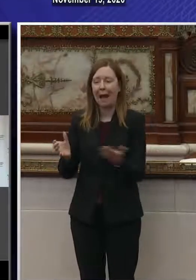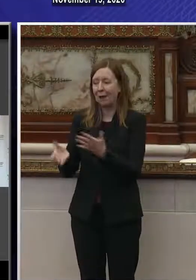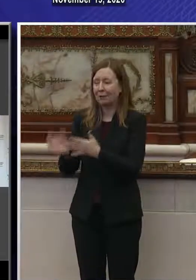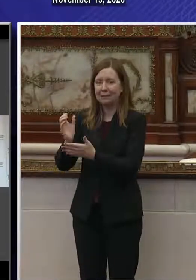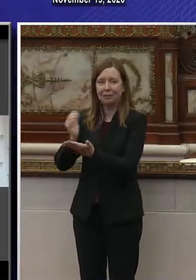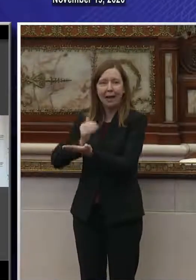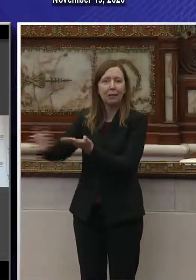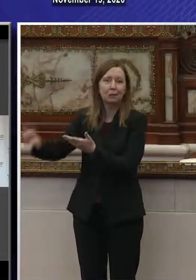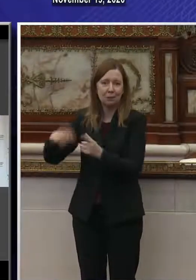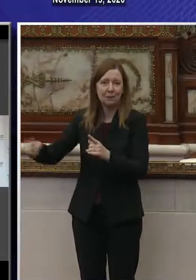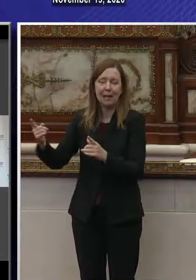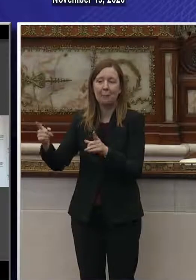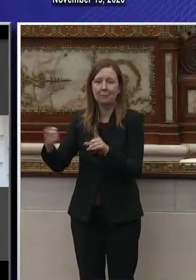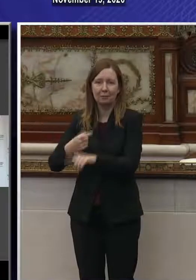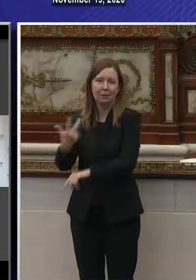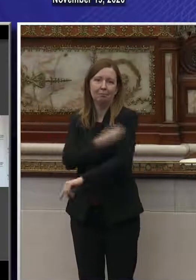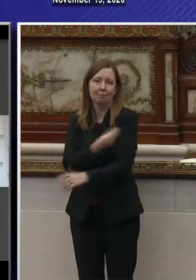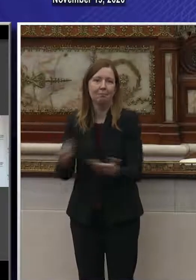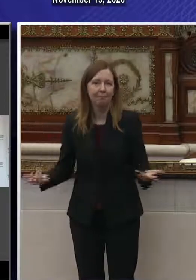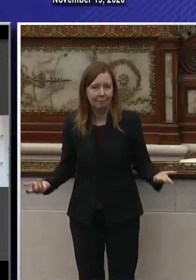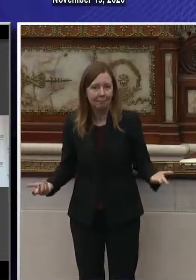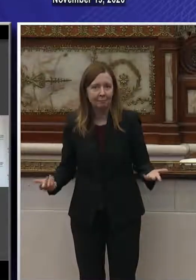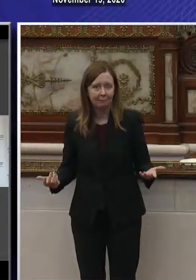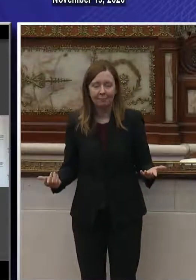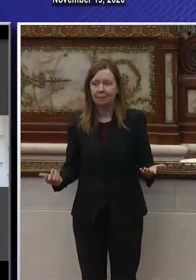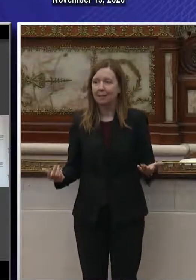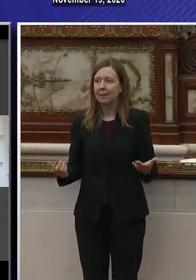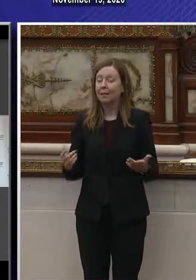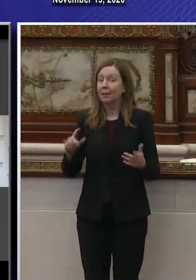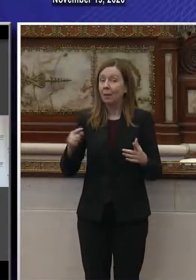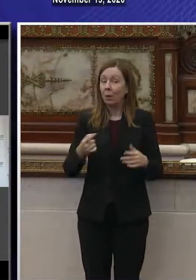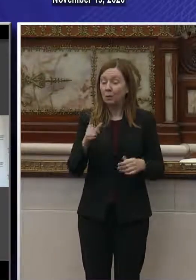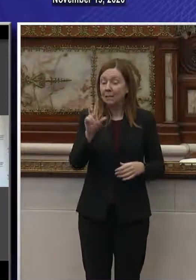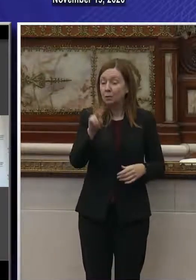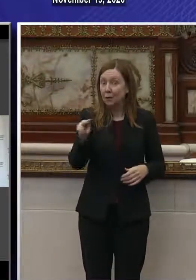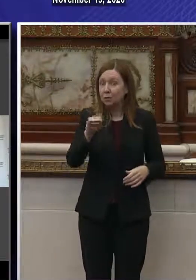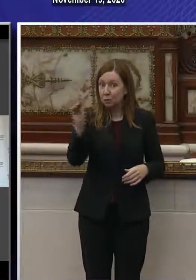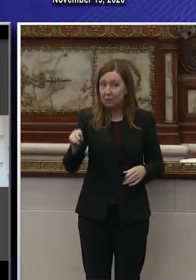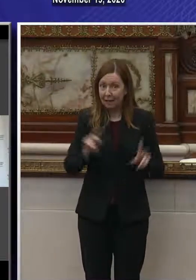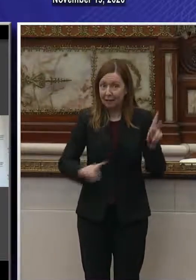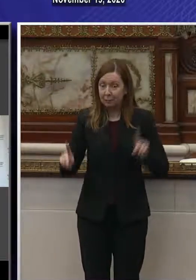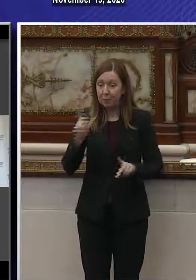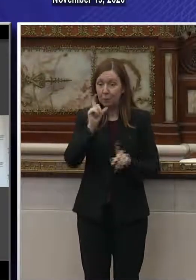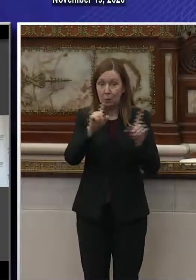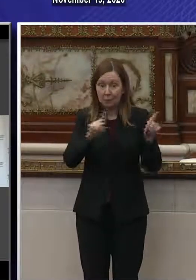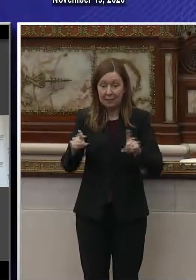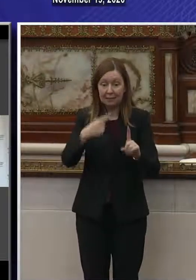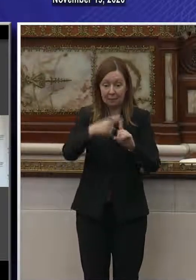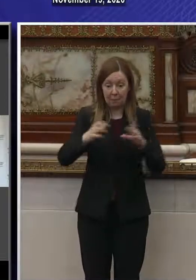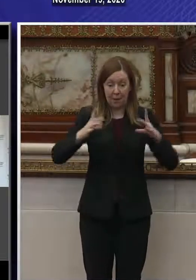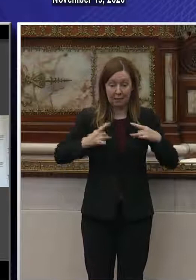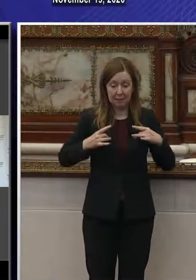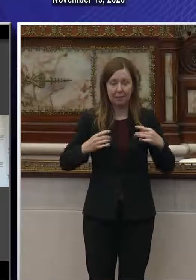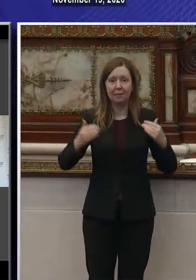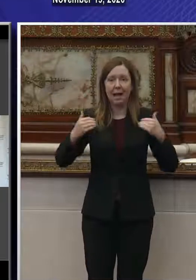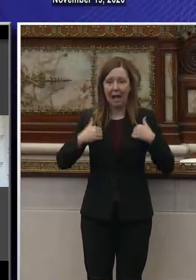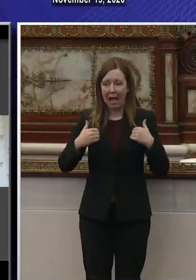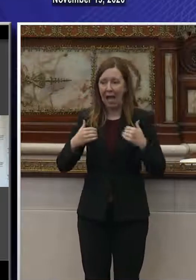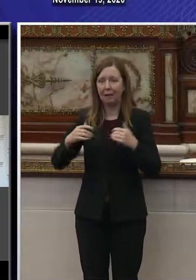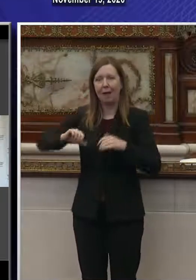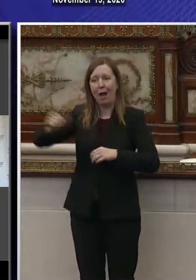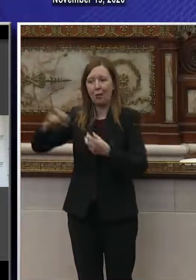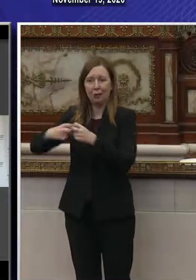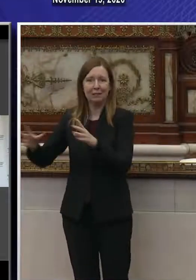that exclude them. Also, of our data, only 22% of people who tested positive had comorbid